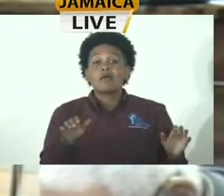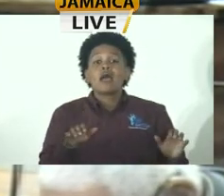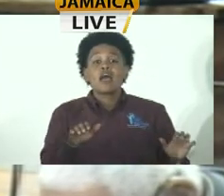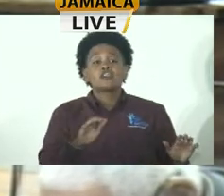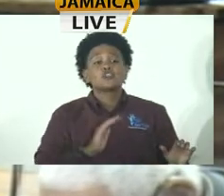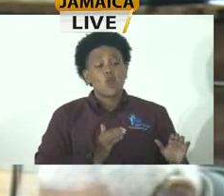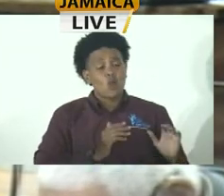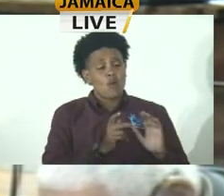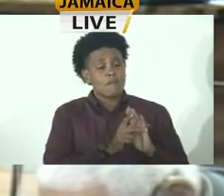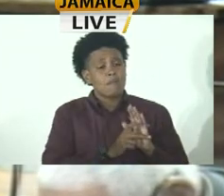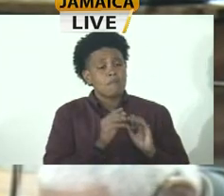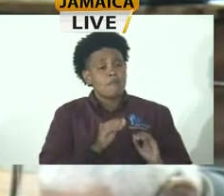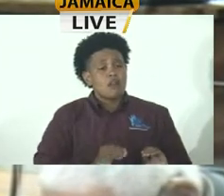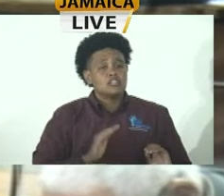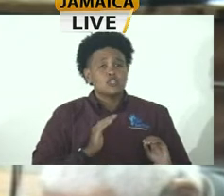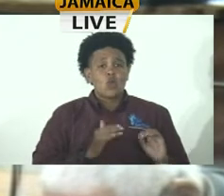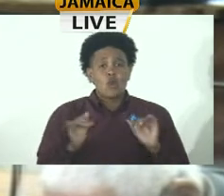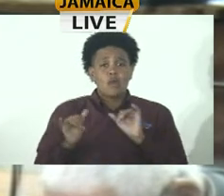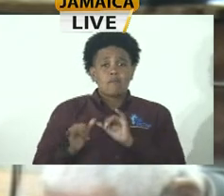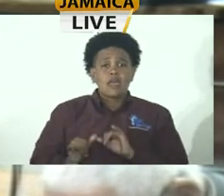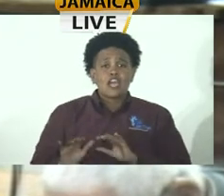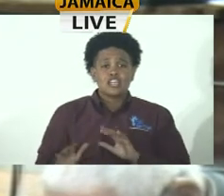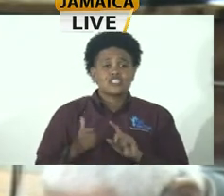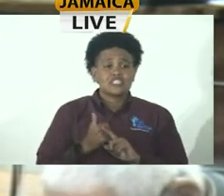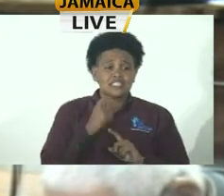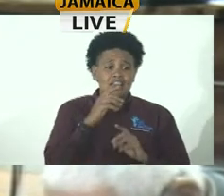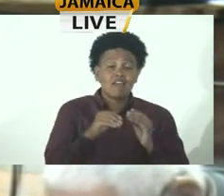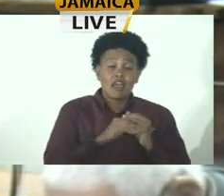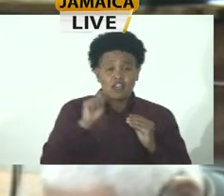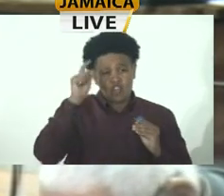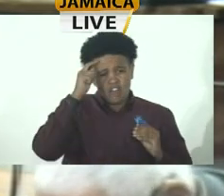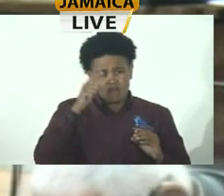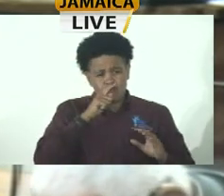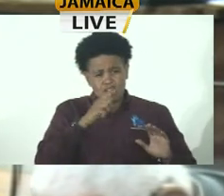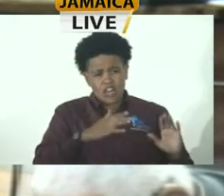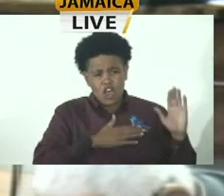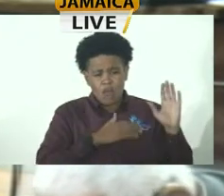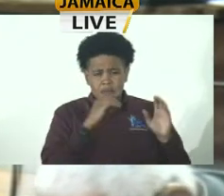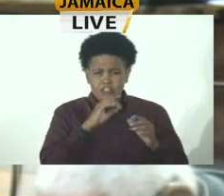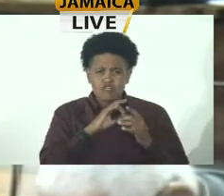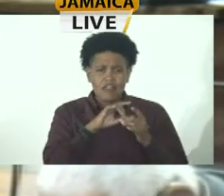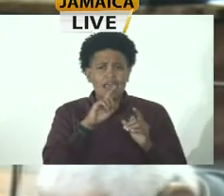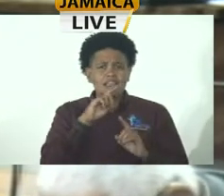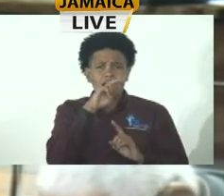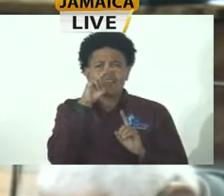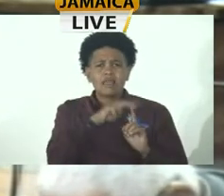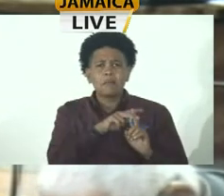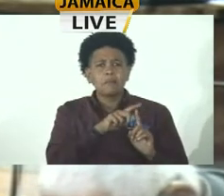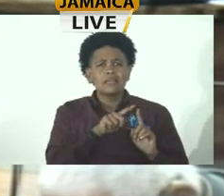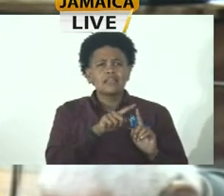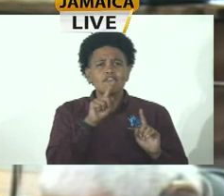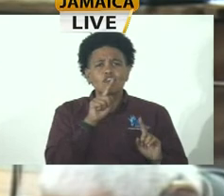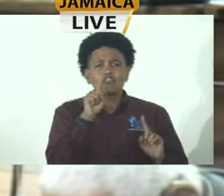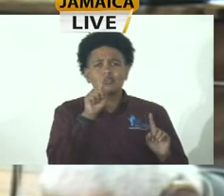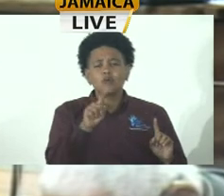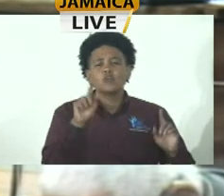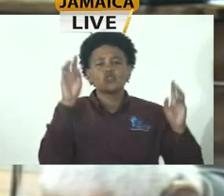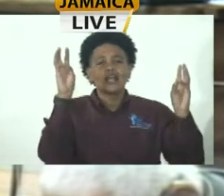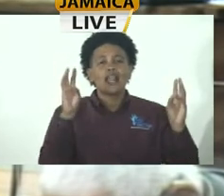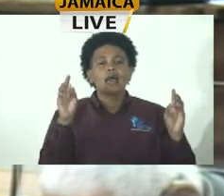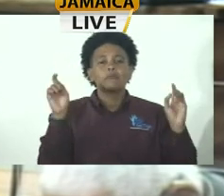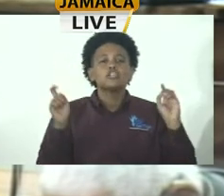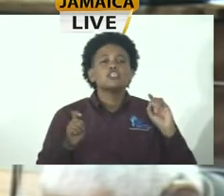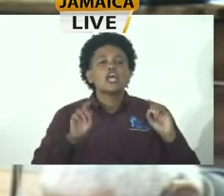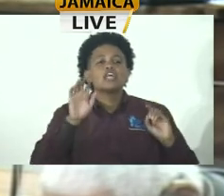policies our measures that the government commits to in terms of implementing a response to climate change